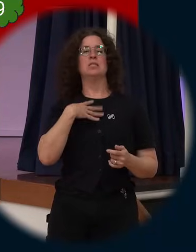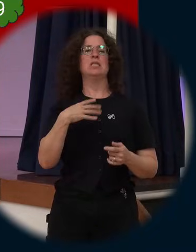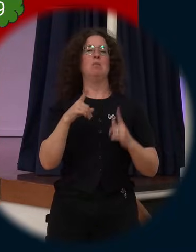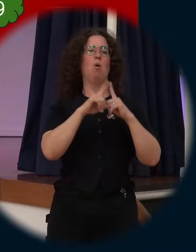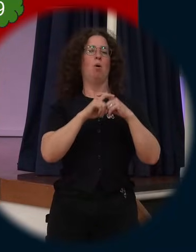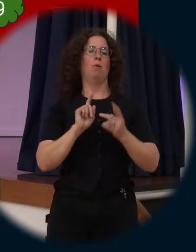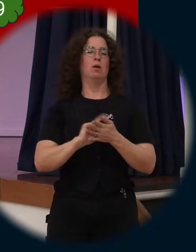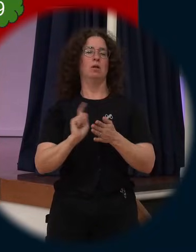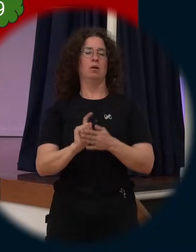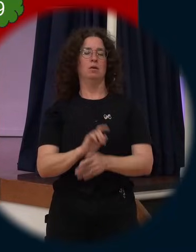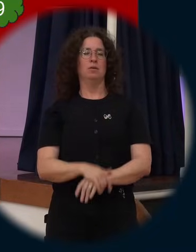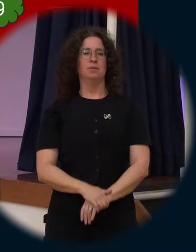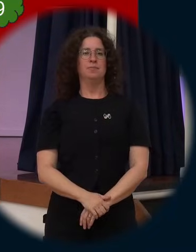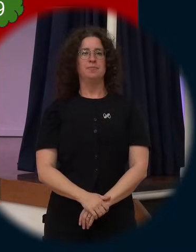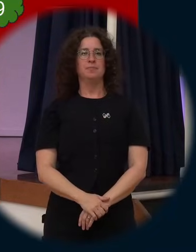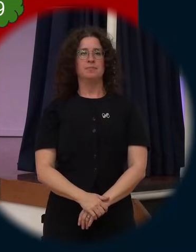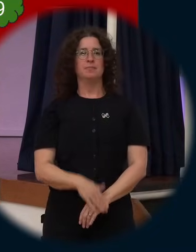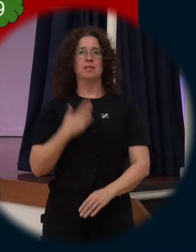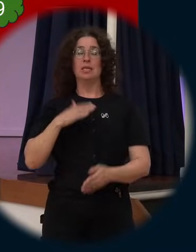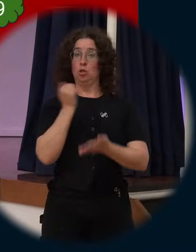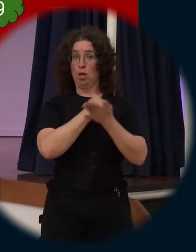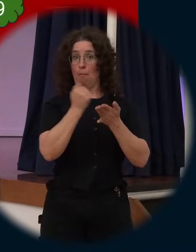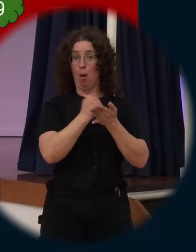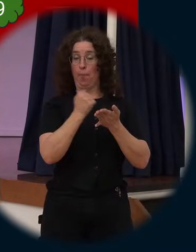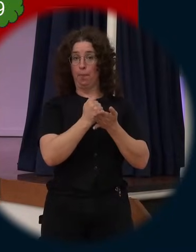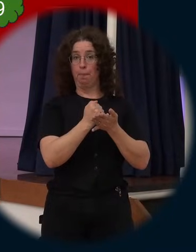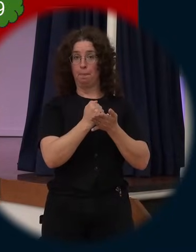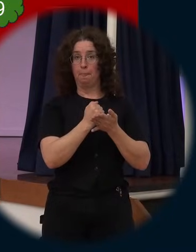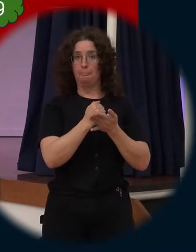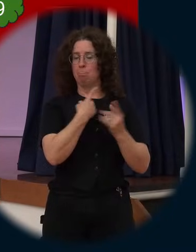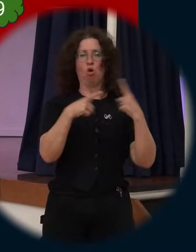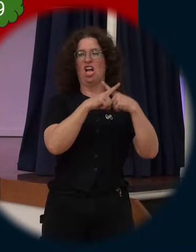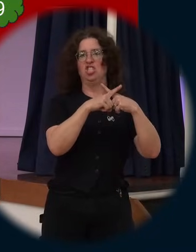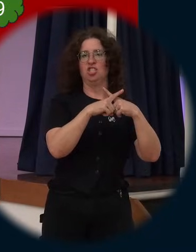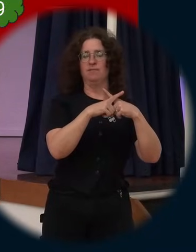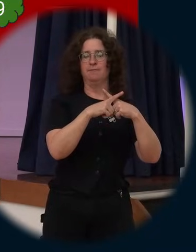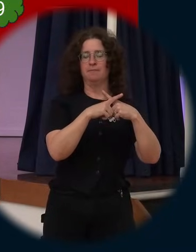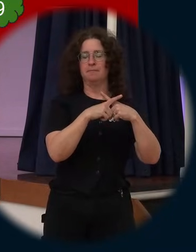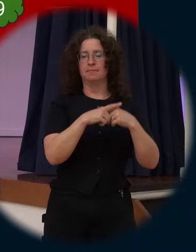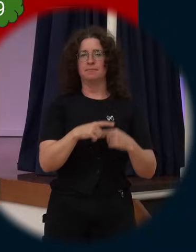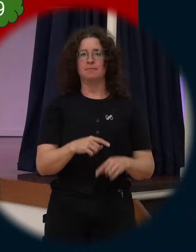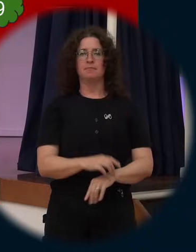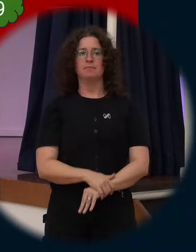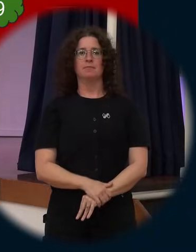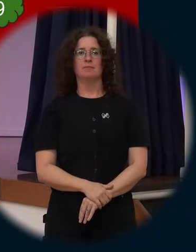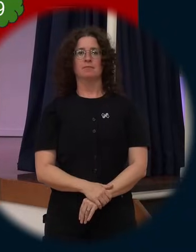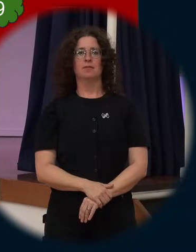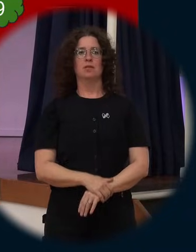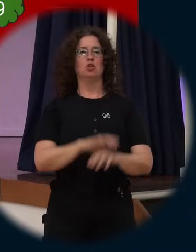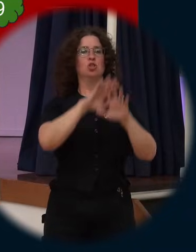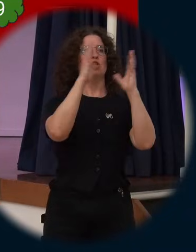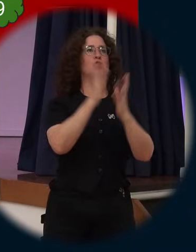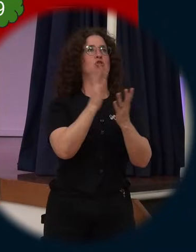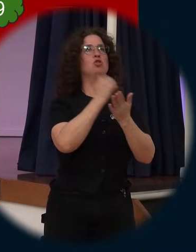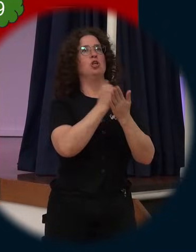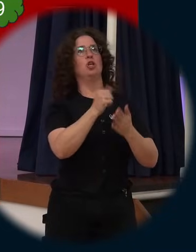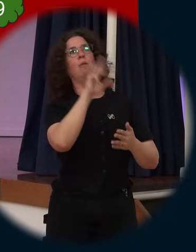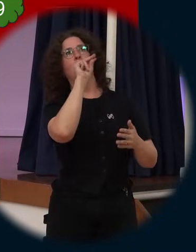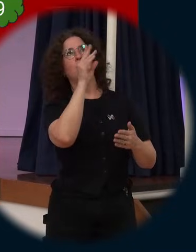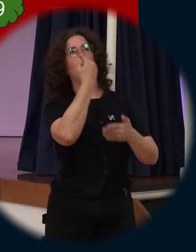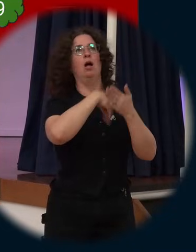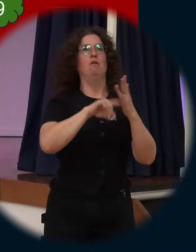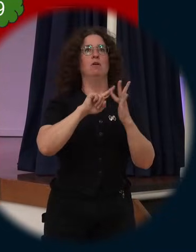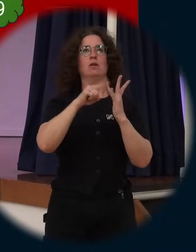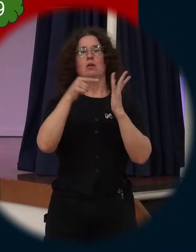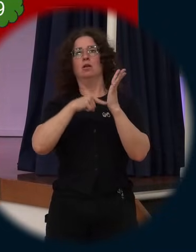sec. Basically, we need to number them in a way that they don't clash, so we can always refer to the tree number 12 in the outback versus